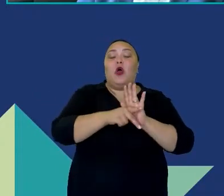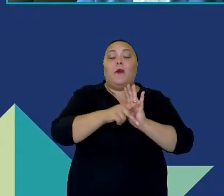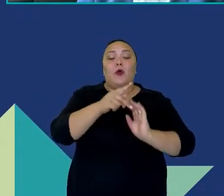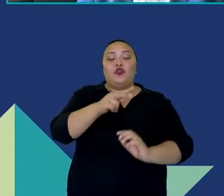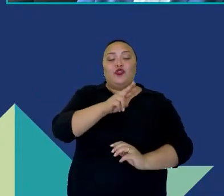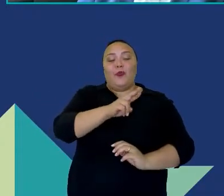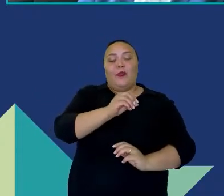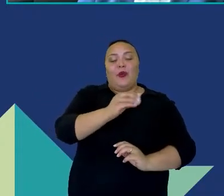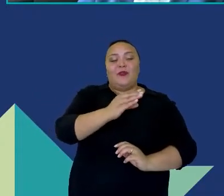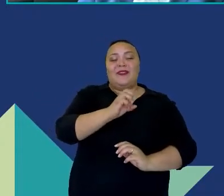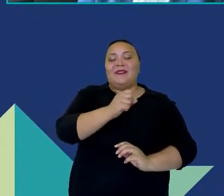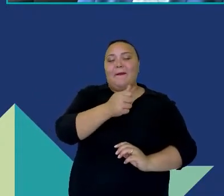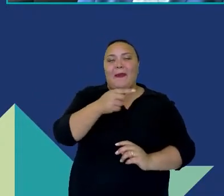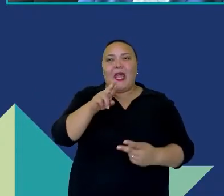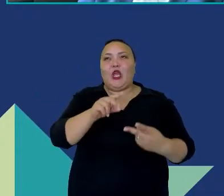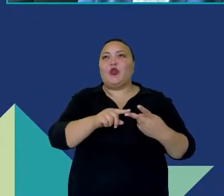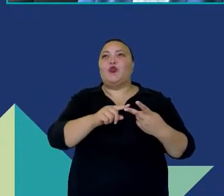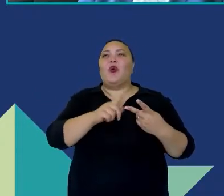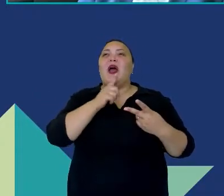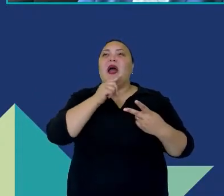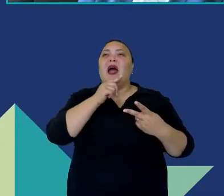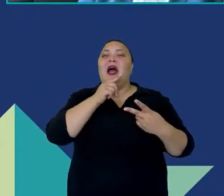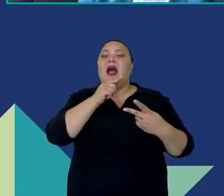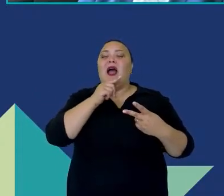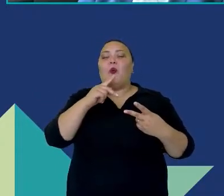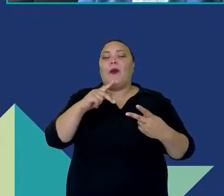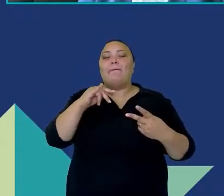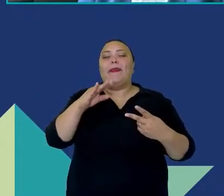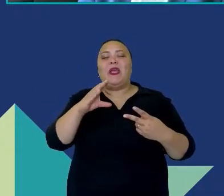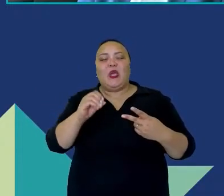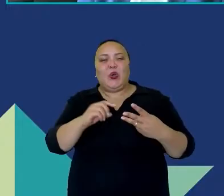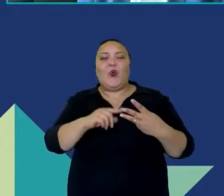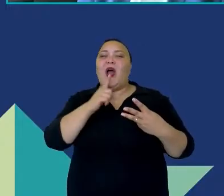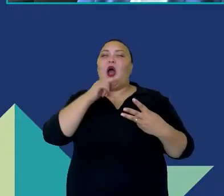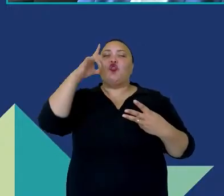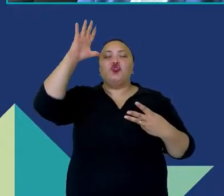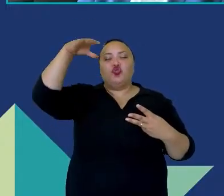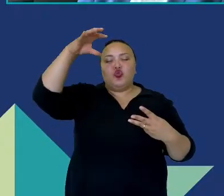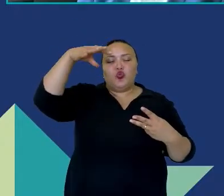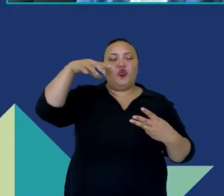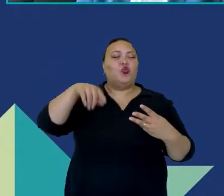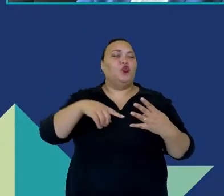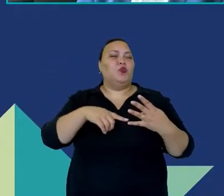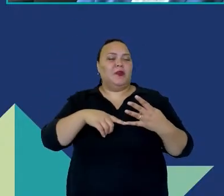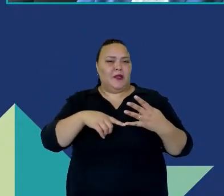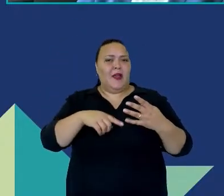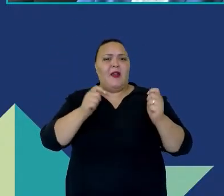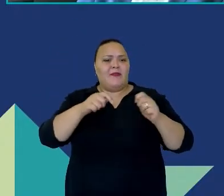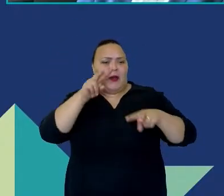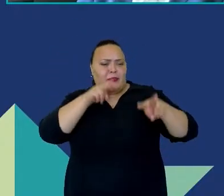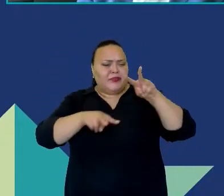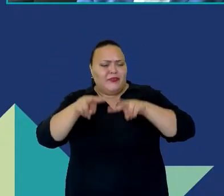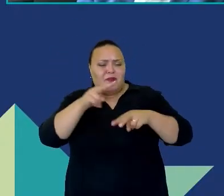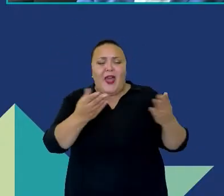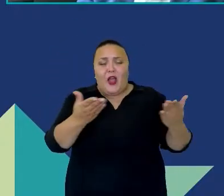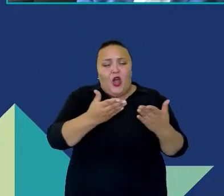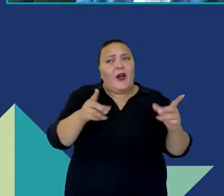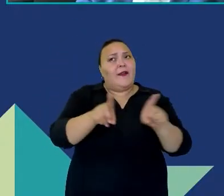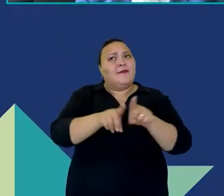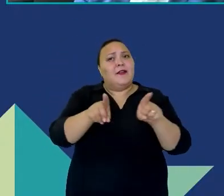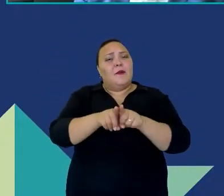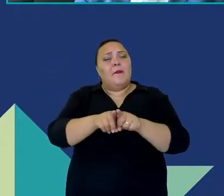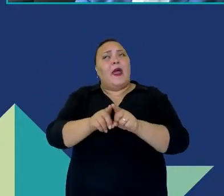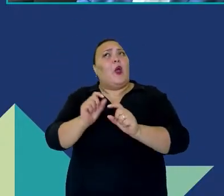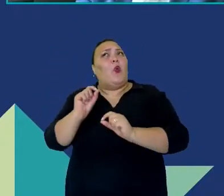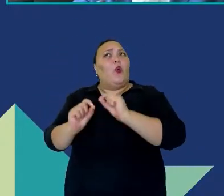where they are at, but also the trends. Maybe you can see the arrows. So it's the value, but also the